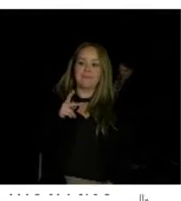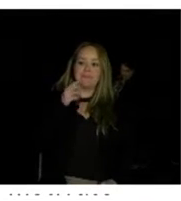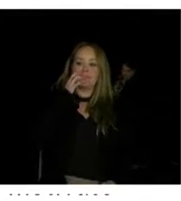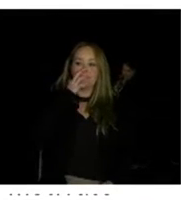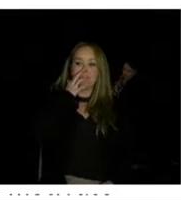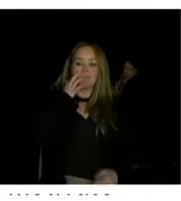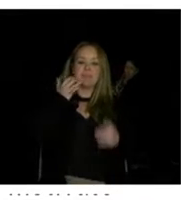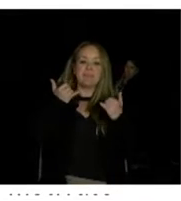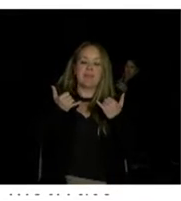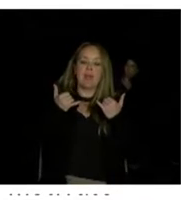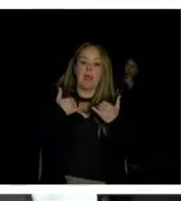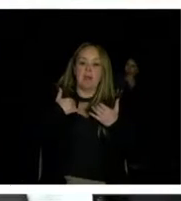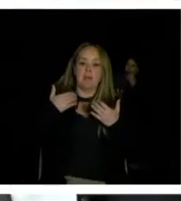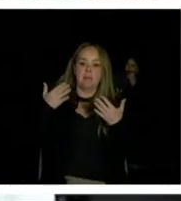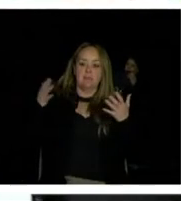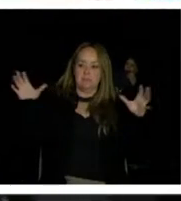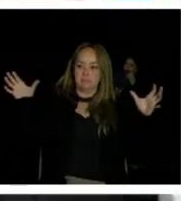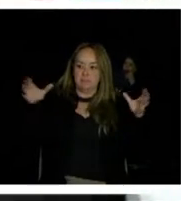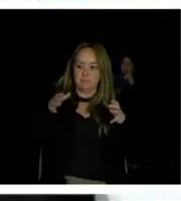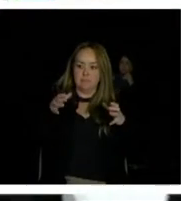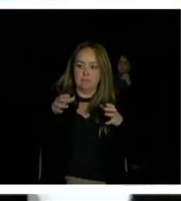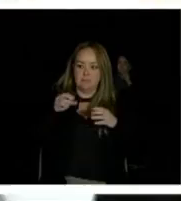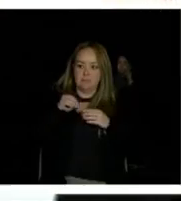So I'm going to bring you guys back in